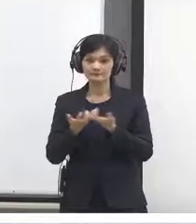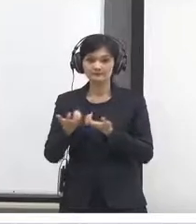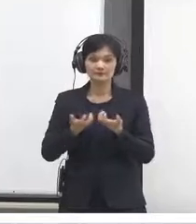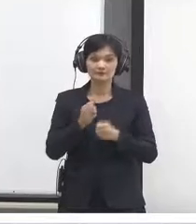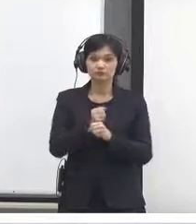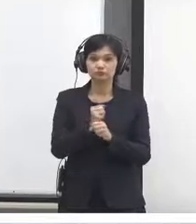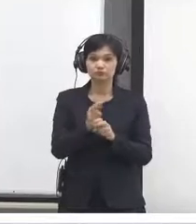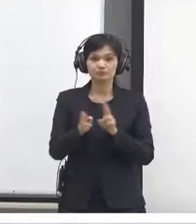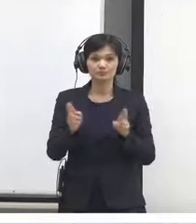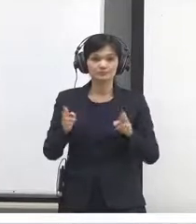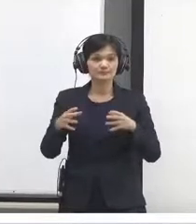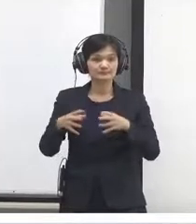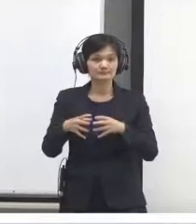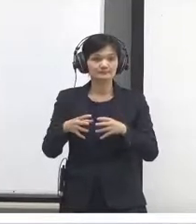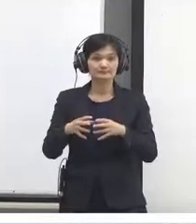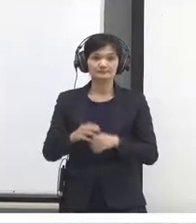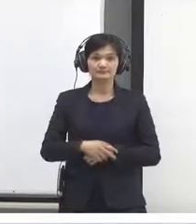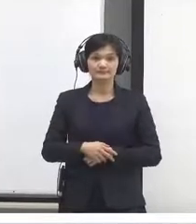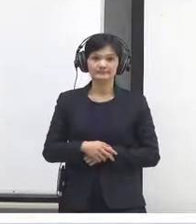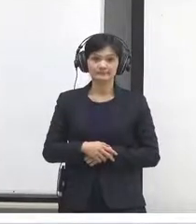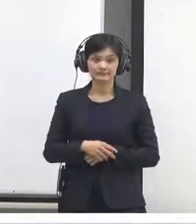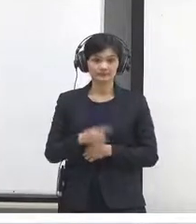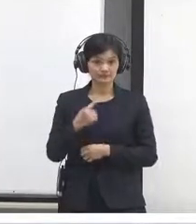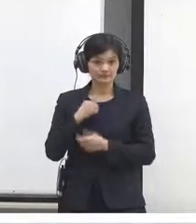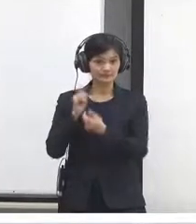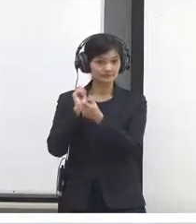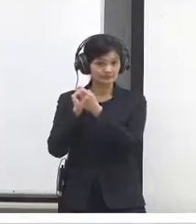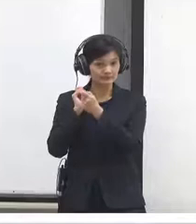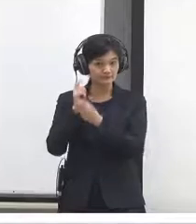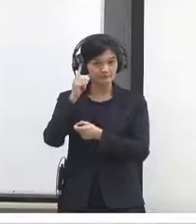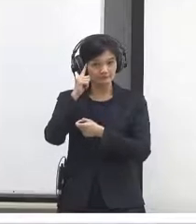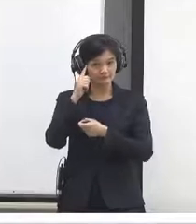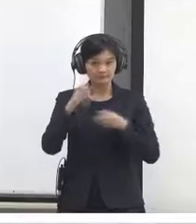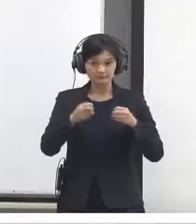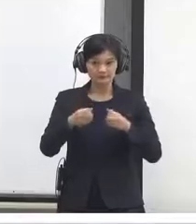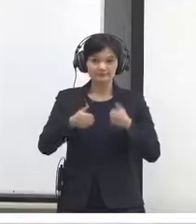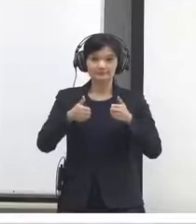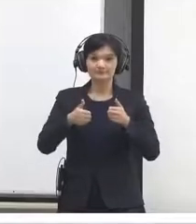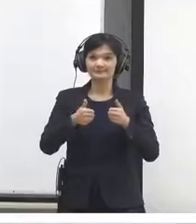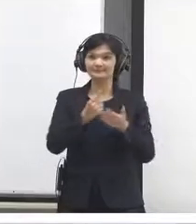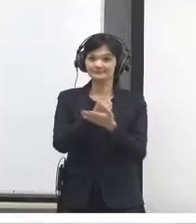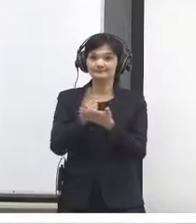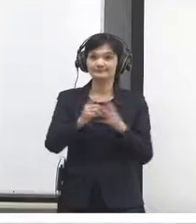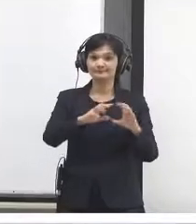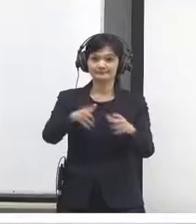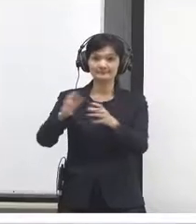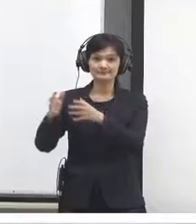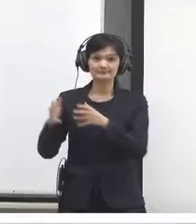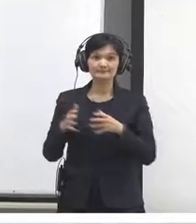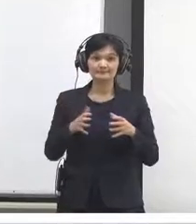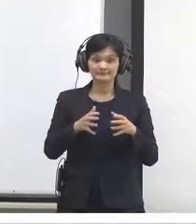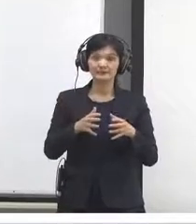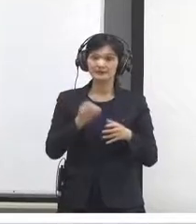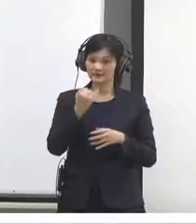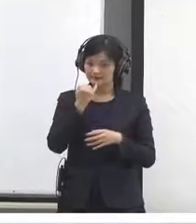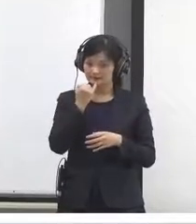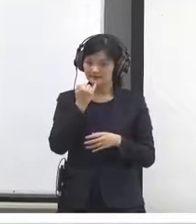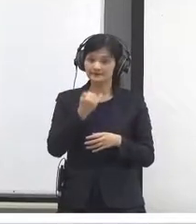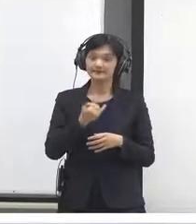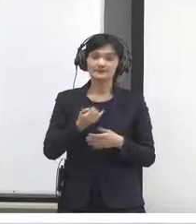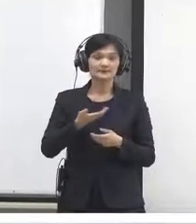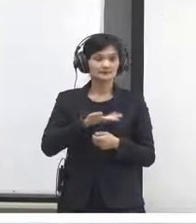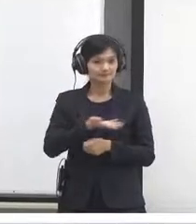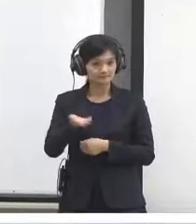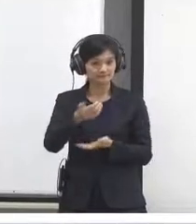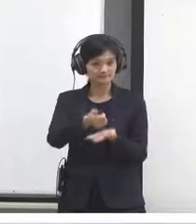we decided that every country should work separately, because we can work in our own pace and we won't make pressure on each